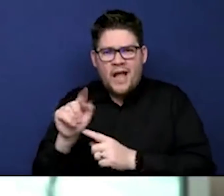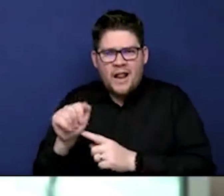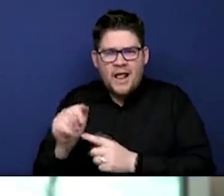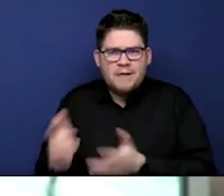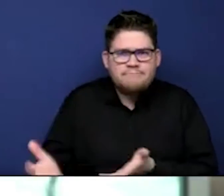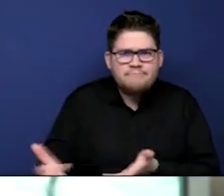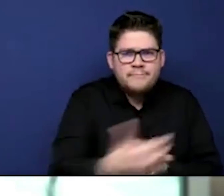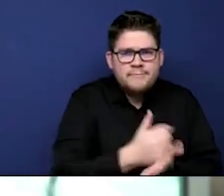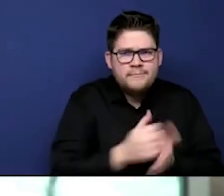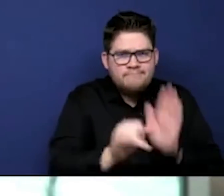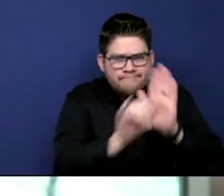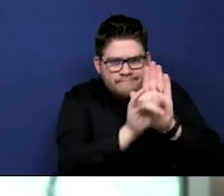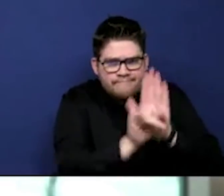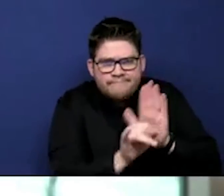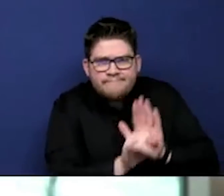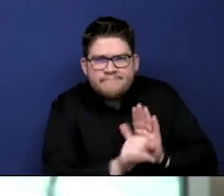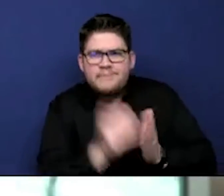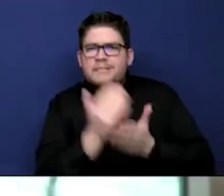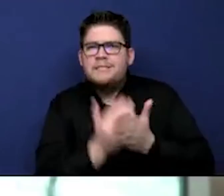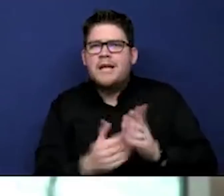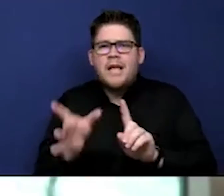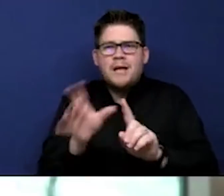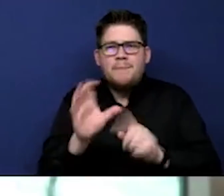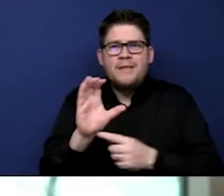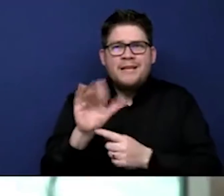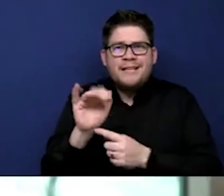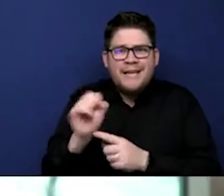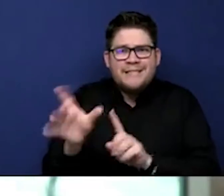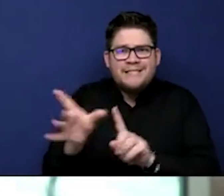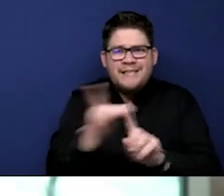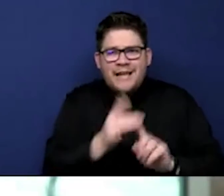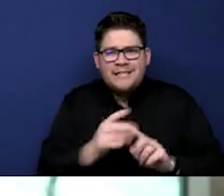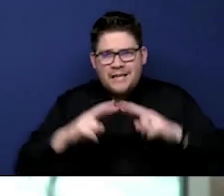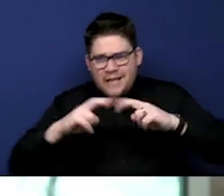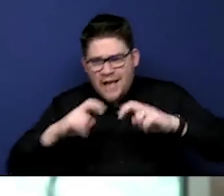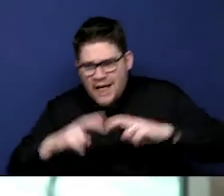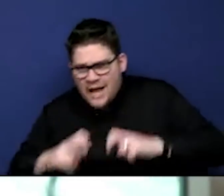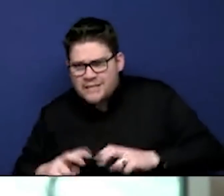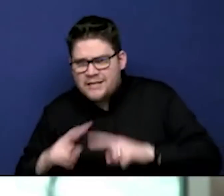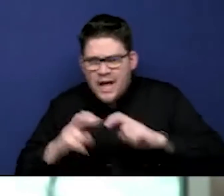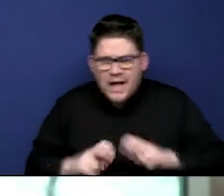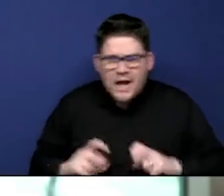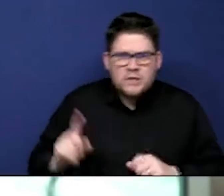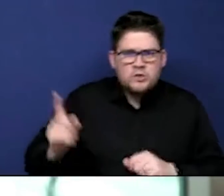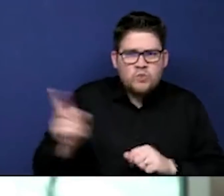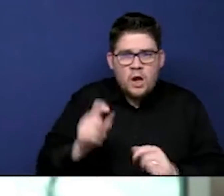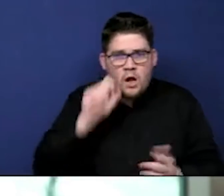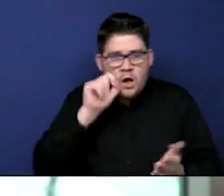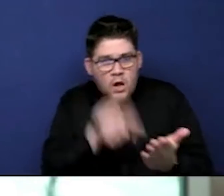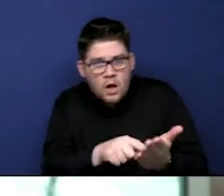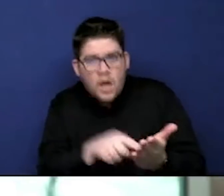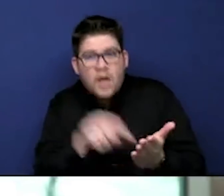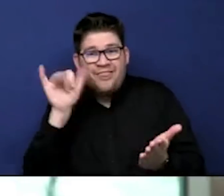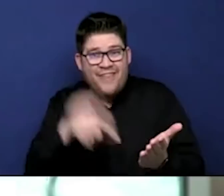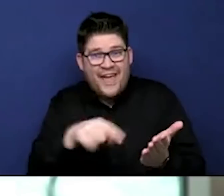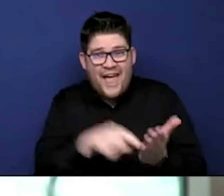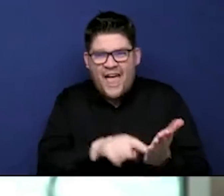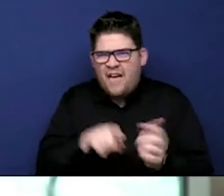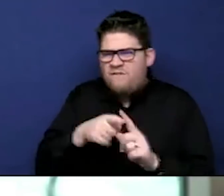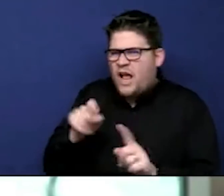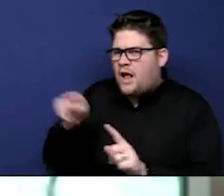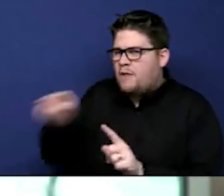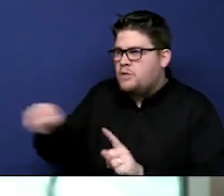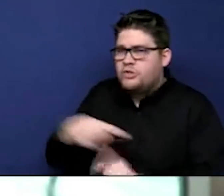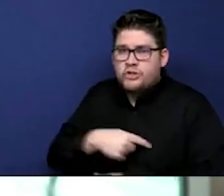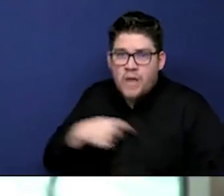associate with China, with Iran, with Washington State, and we've been following this for some time. And the variants that